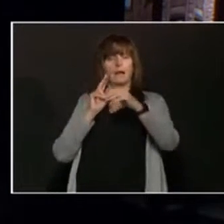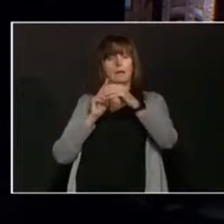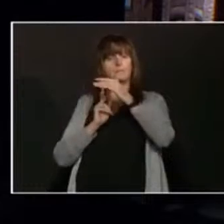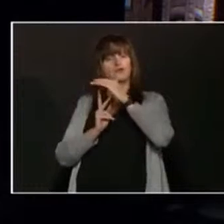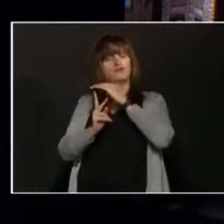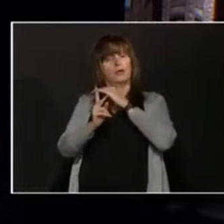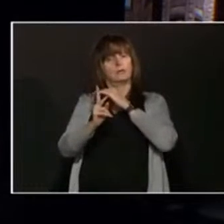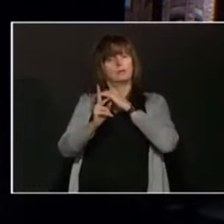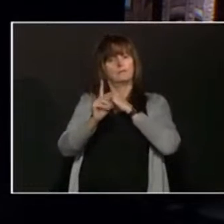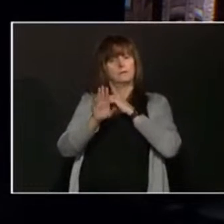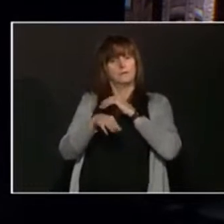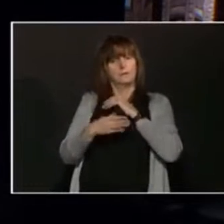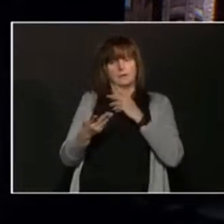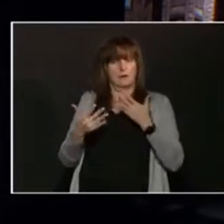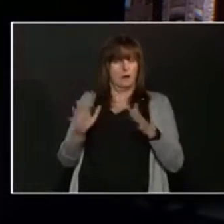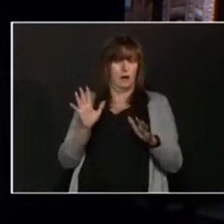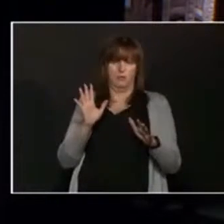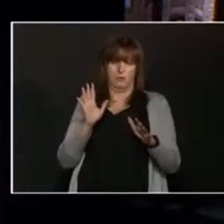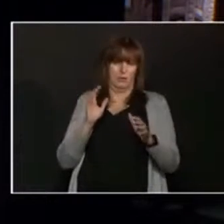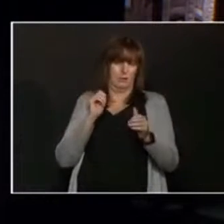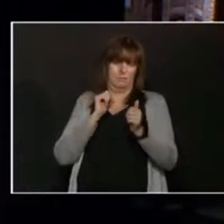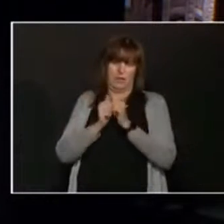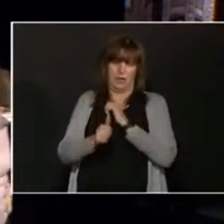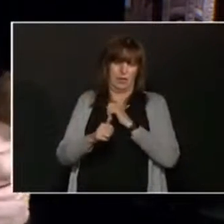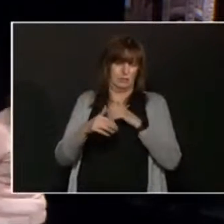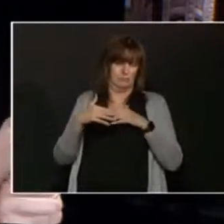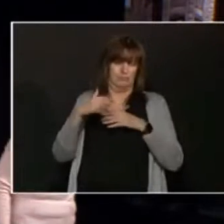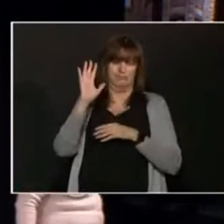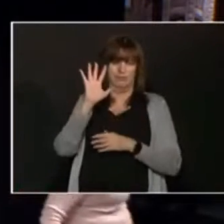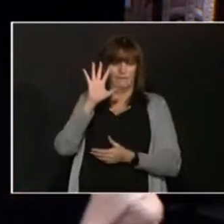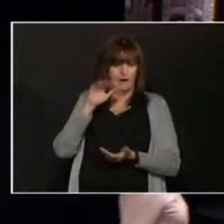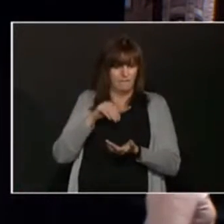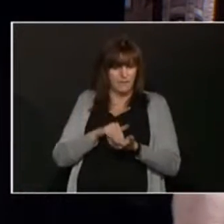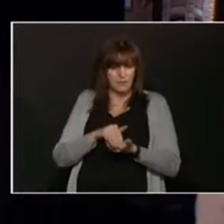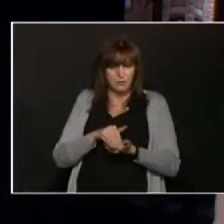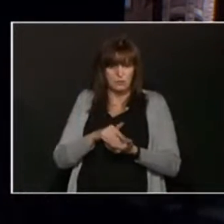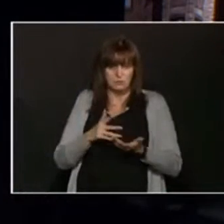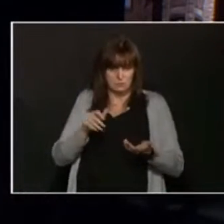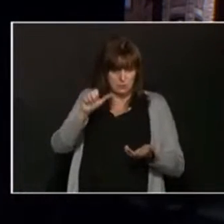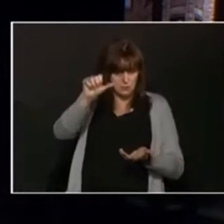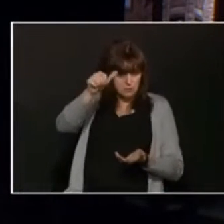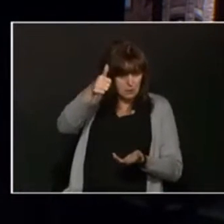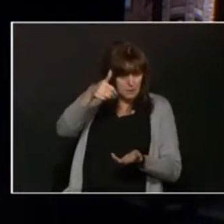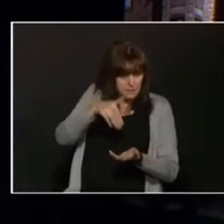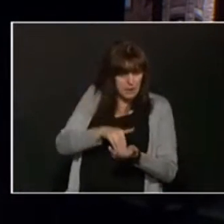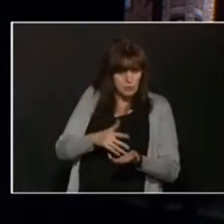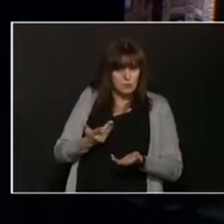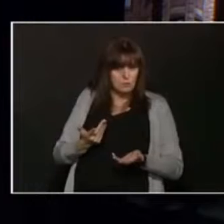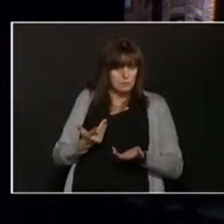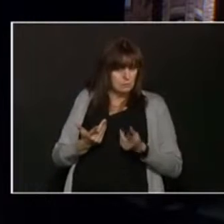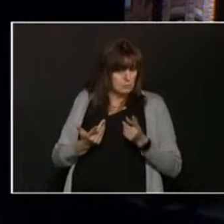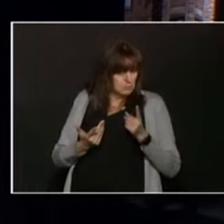5,000. Do we expect to see 10,000 people die in Ontario?